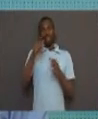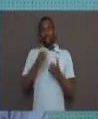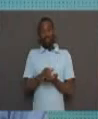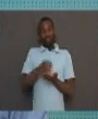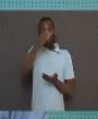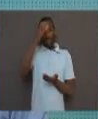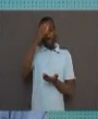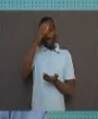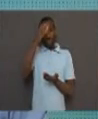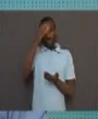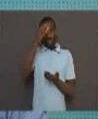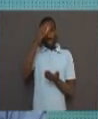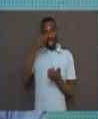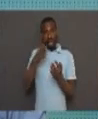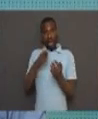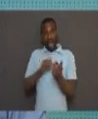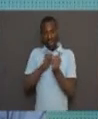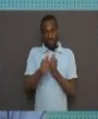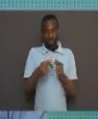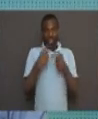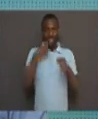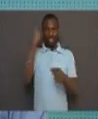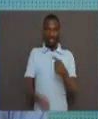of the watch or clock.